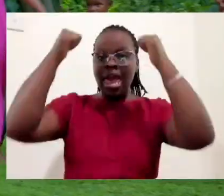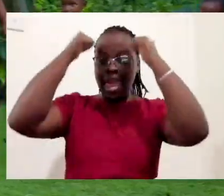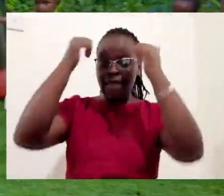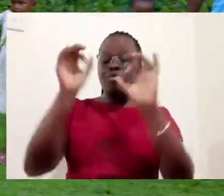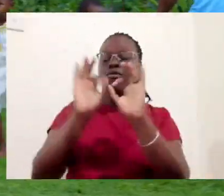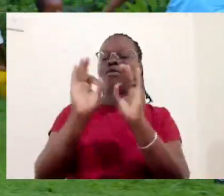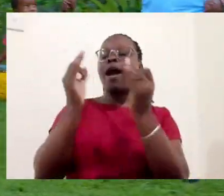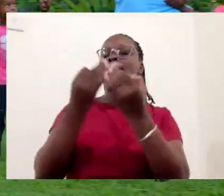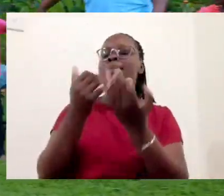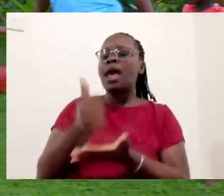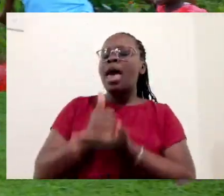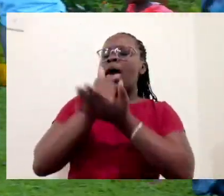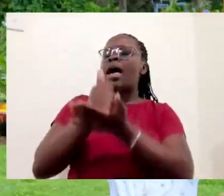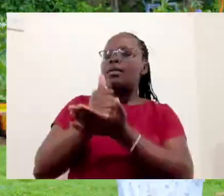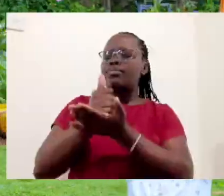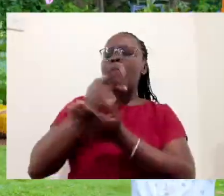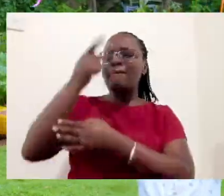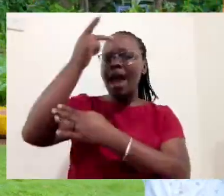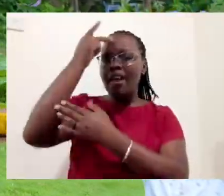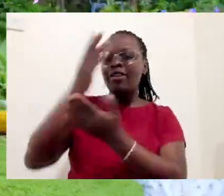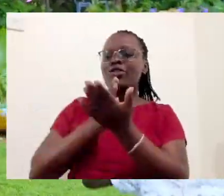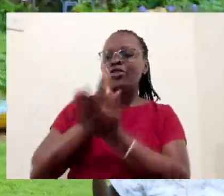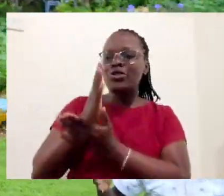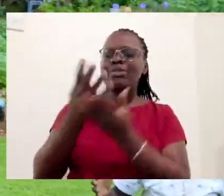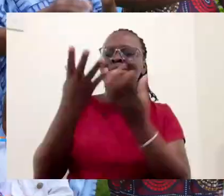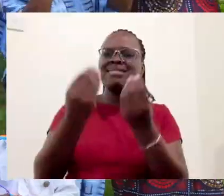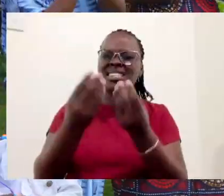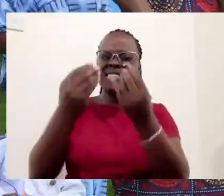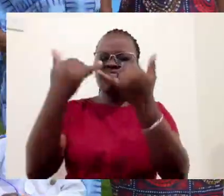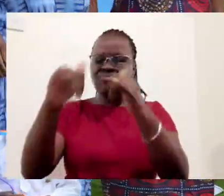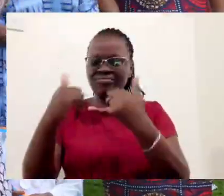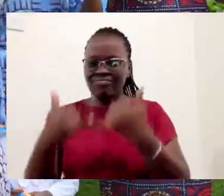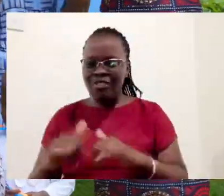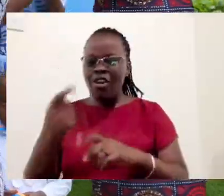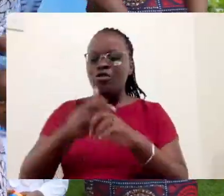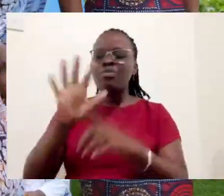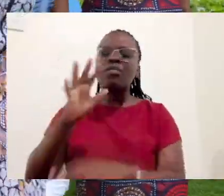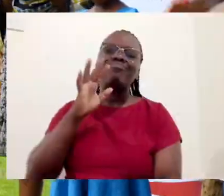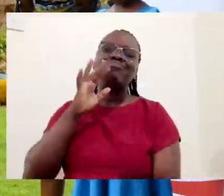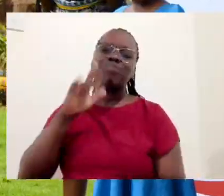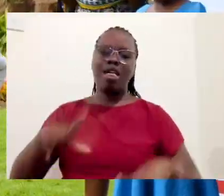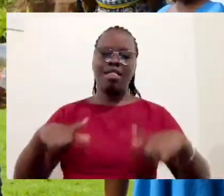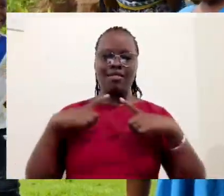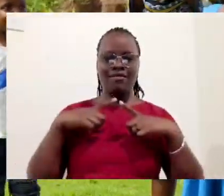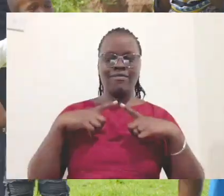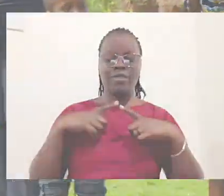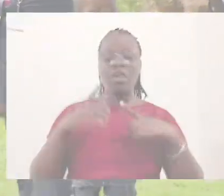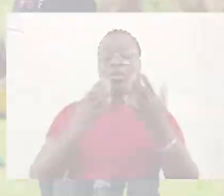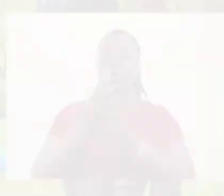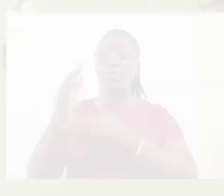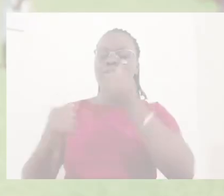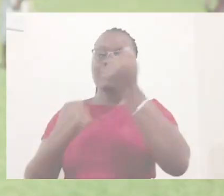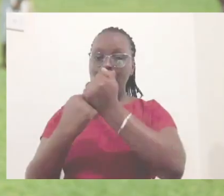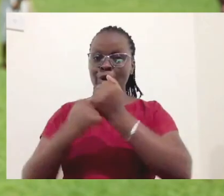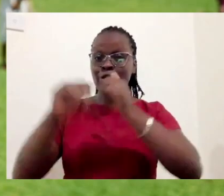The Elimu Familia Stawi program guides parents using hands-on activities and simple, relatable examples drawn from their everyday